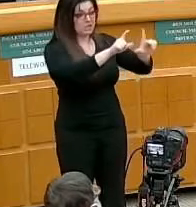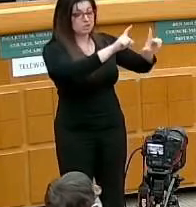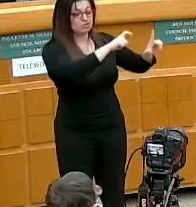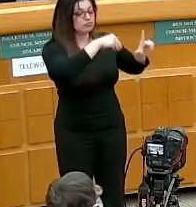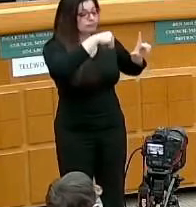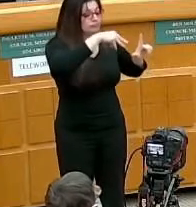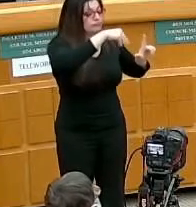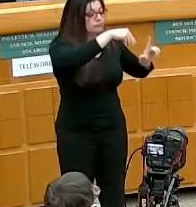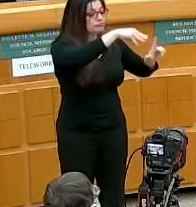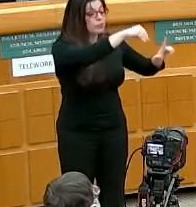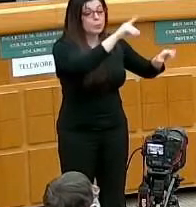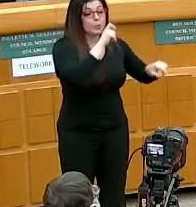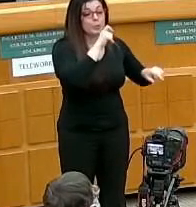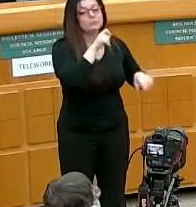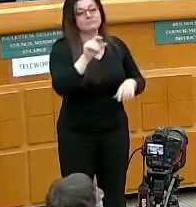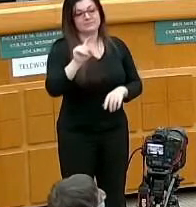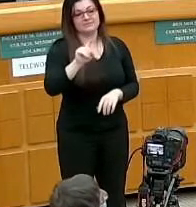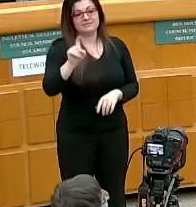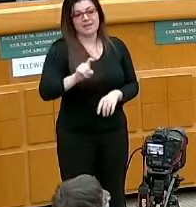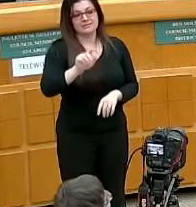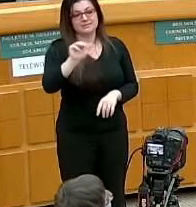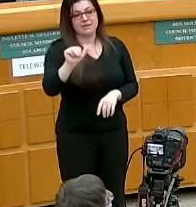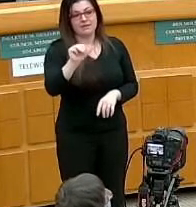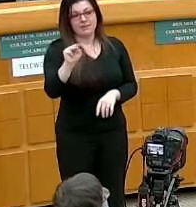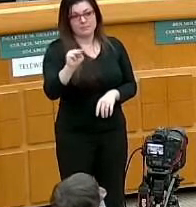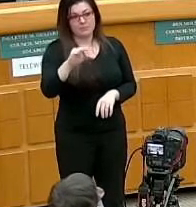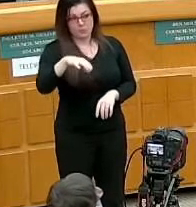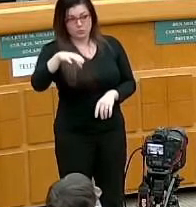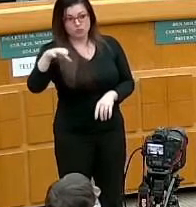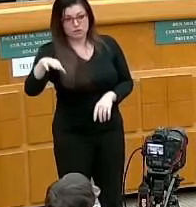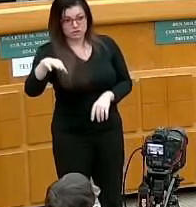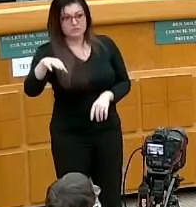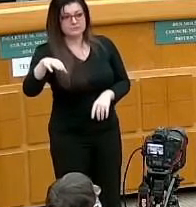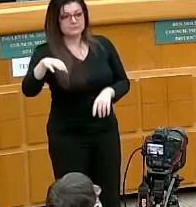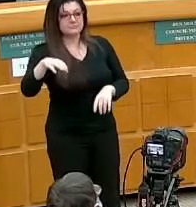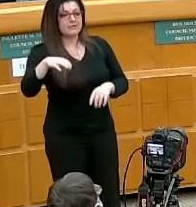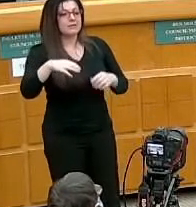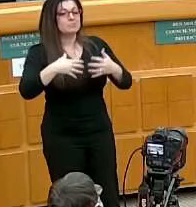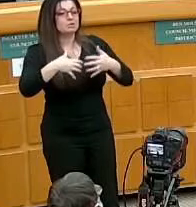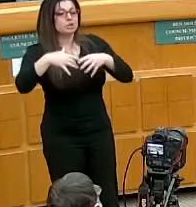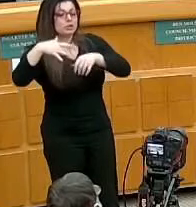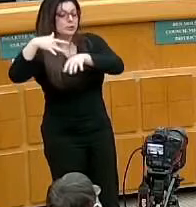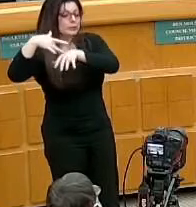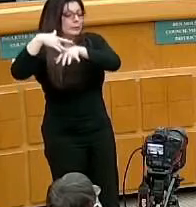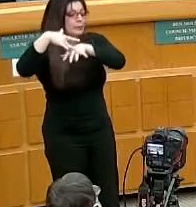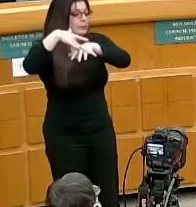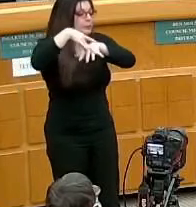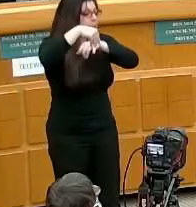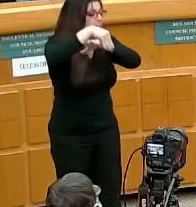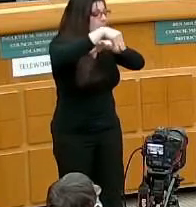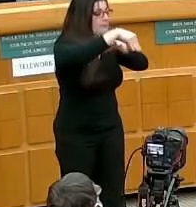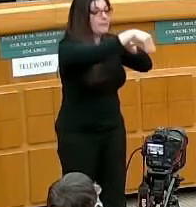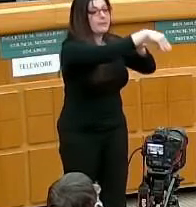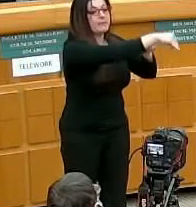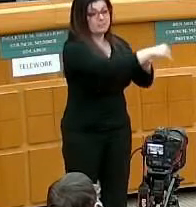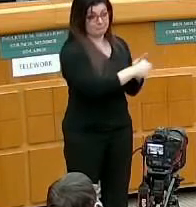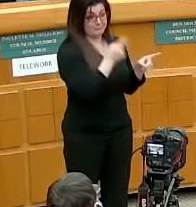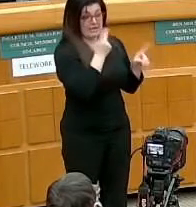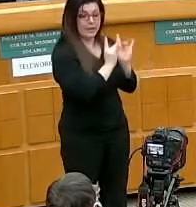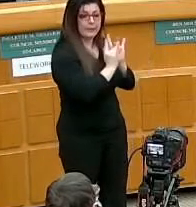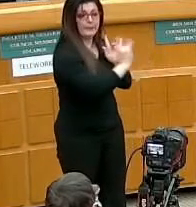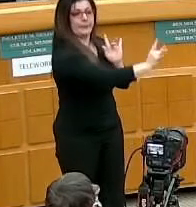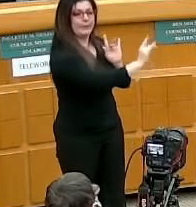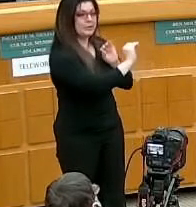taken actually by Texas A&M Corpus Christi with their drone footage. This is a great one, Mustang Island. Look at that, not a person on the beach. That was